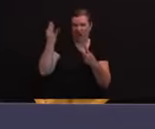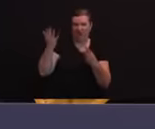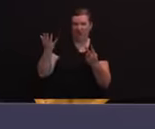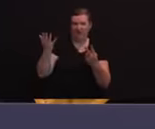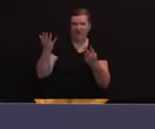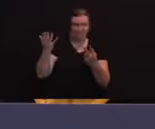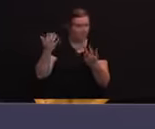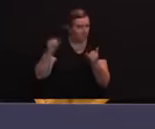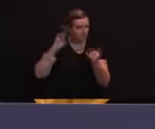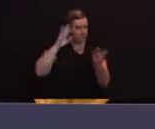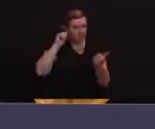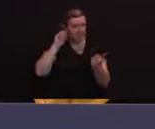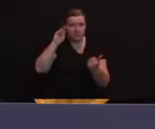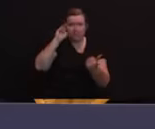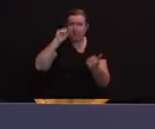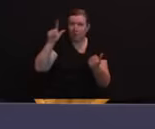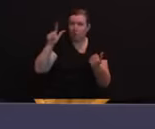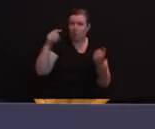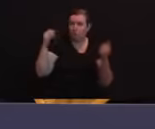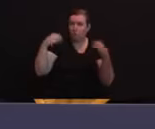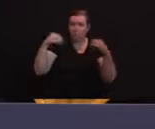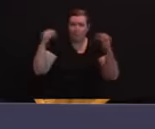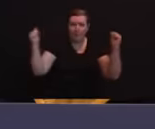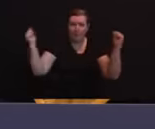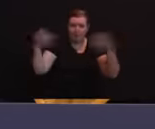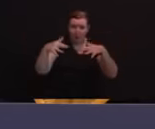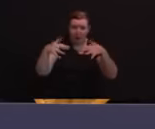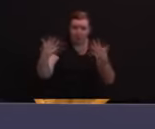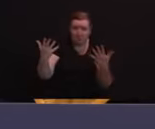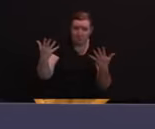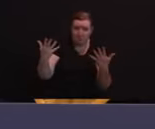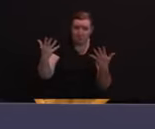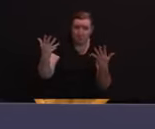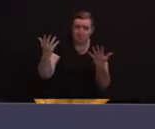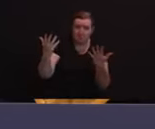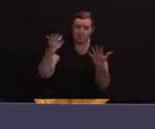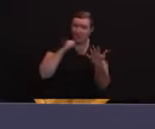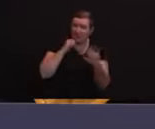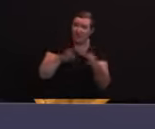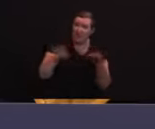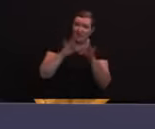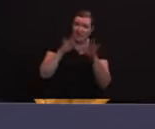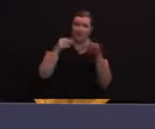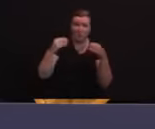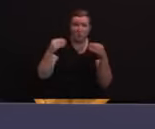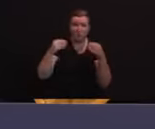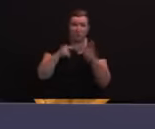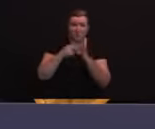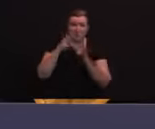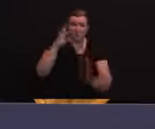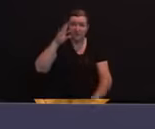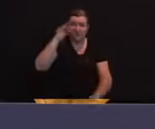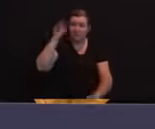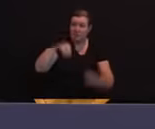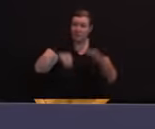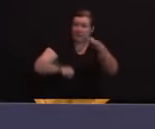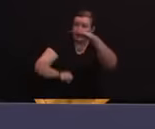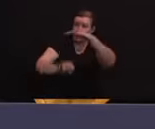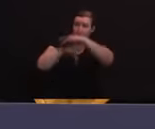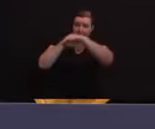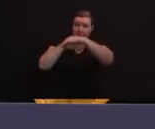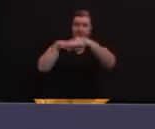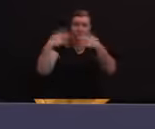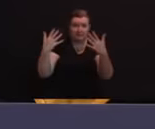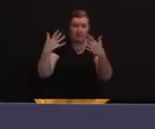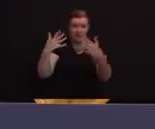is a 50% capacity limit on non-essential retail enough to prevent this from becoming a super spreader event day? Considering stores